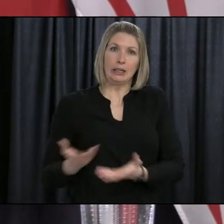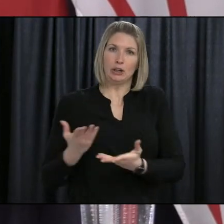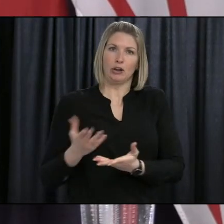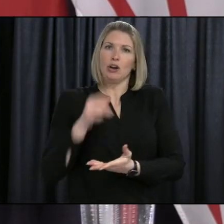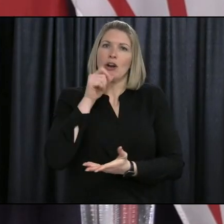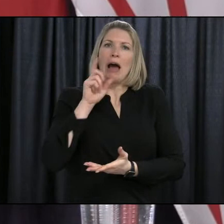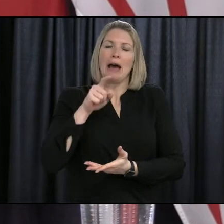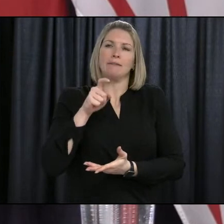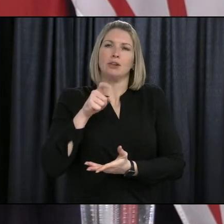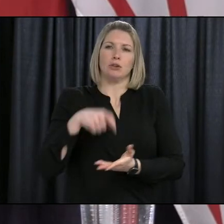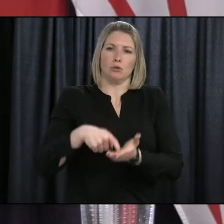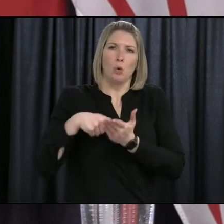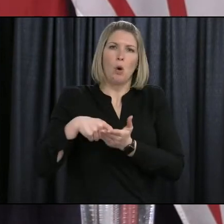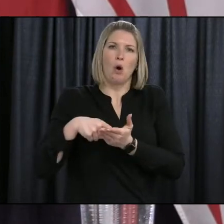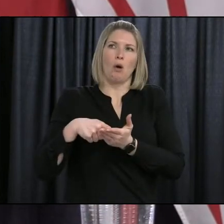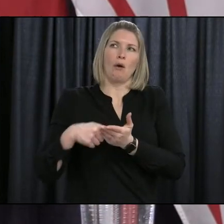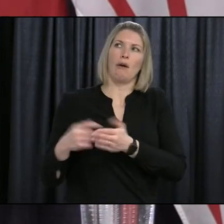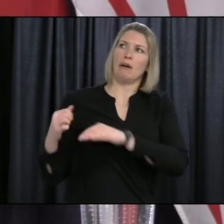was the high-level